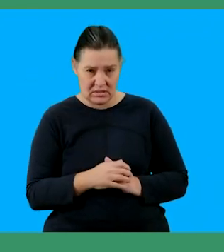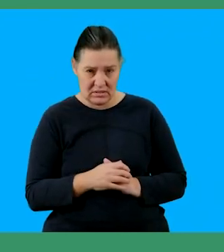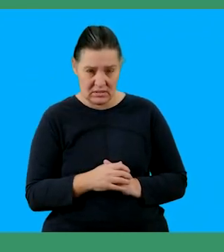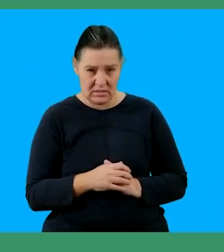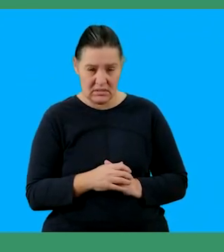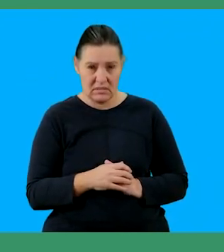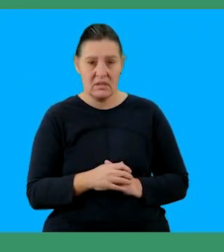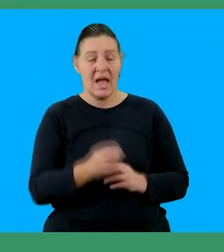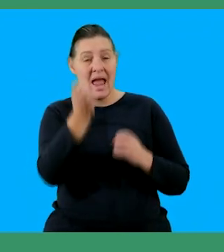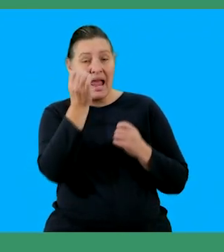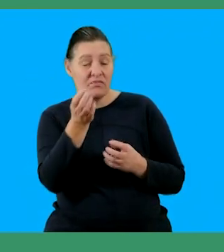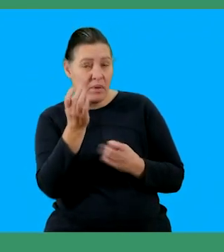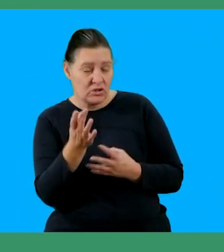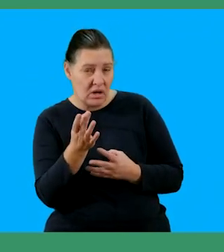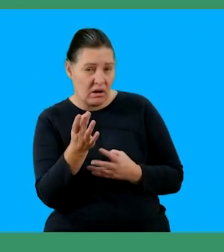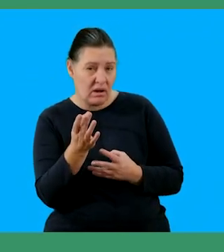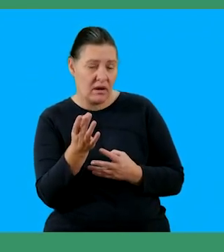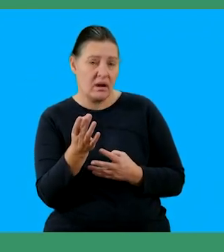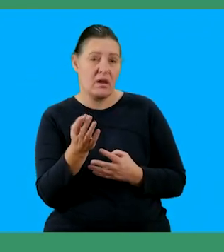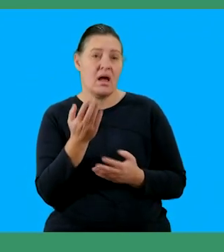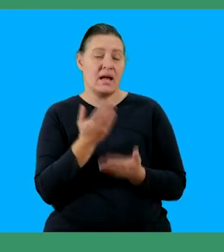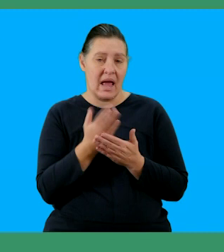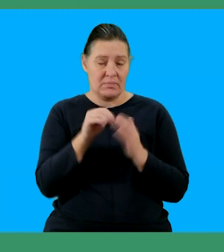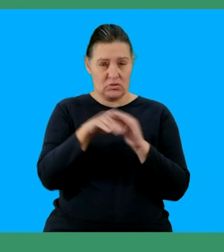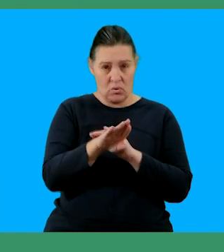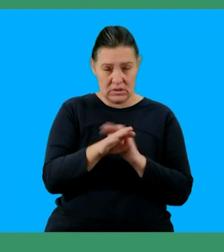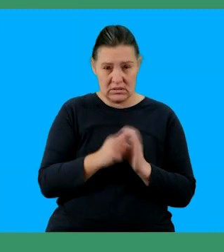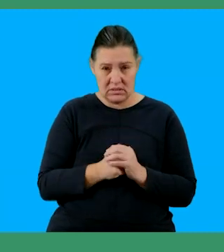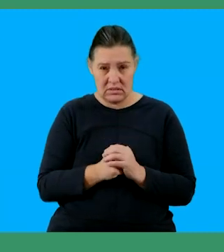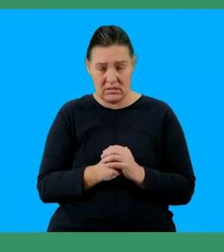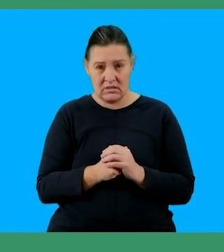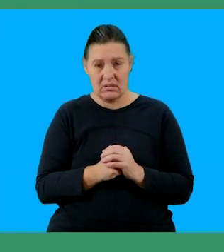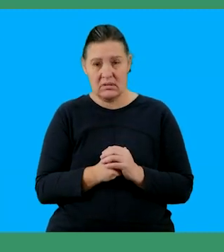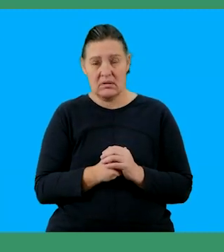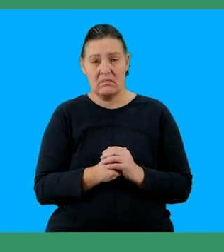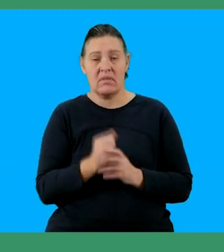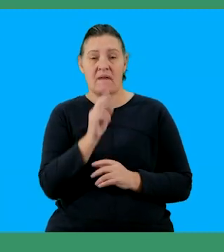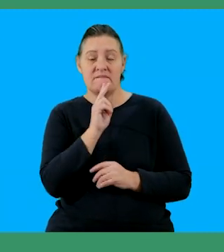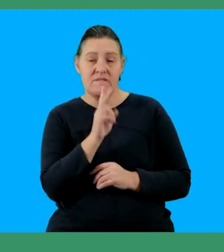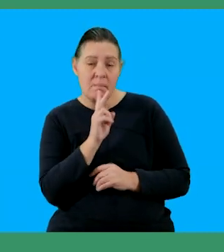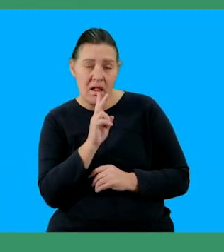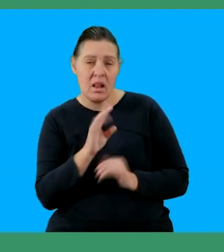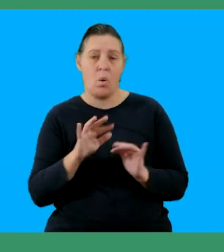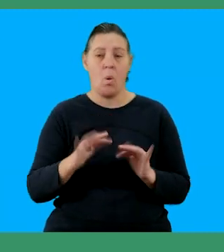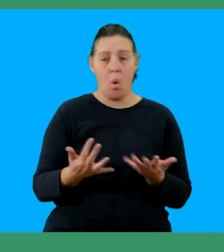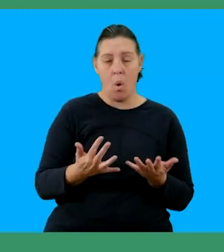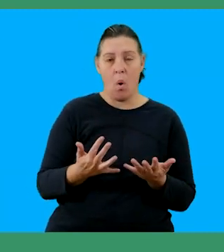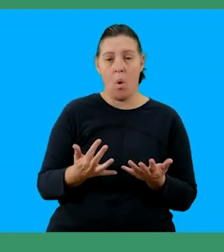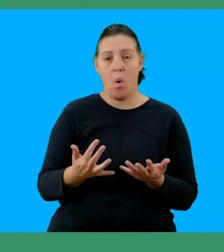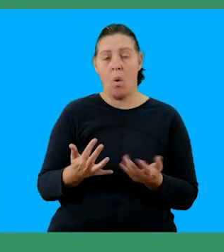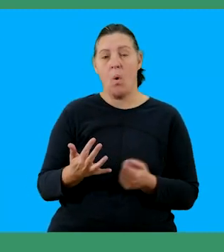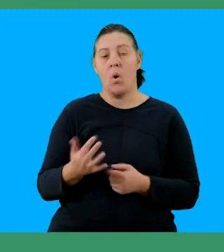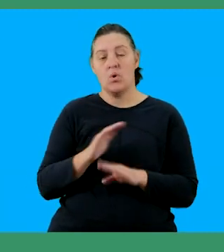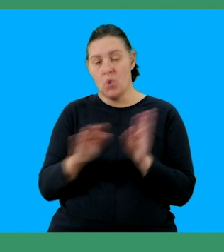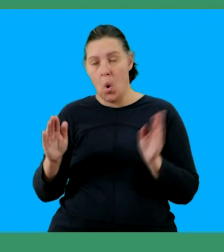presentation. Information can be stored. Is this a verbal presentation or